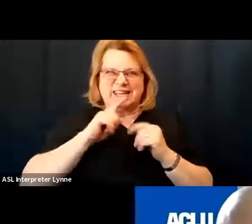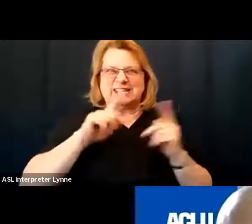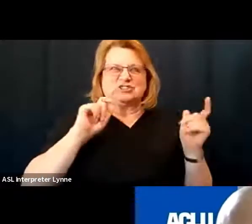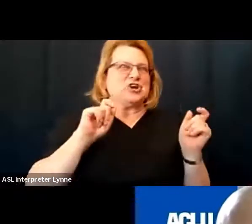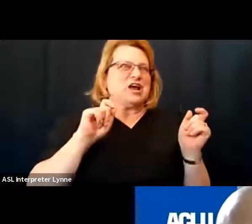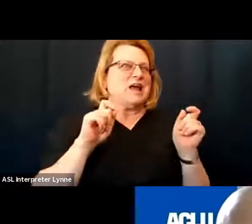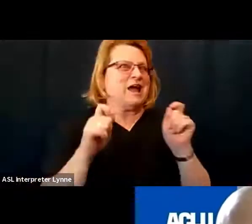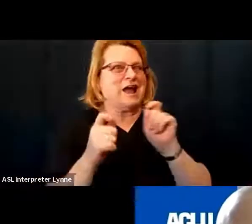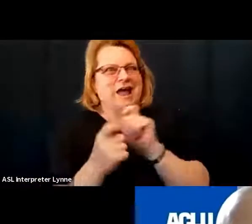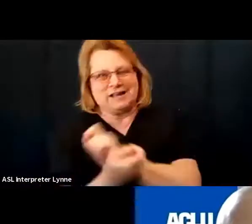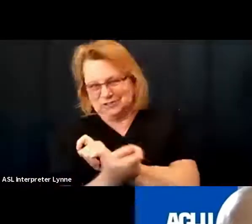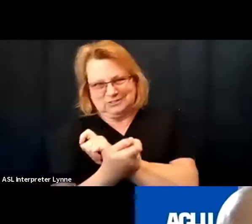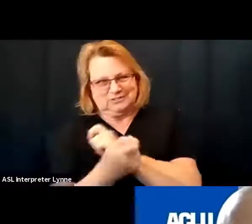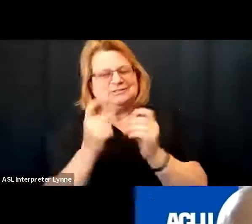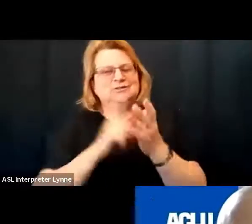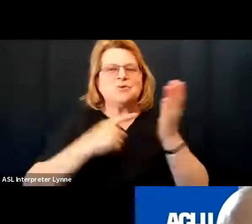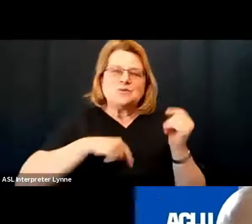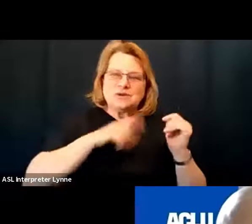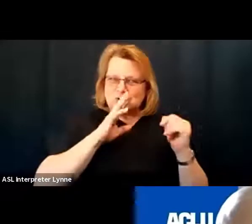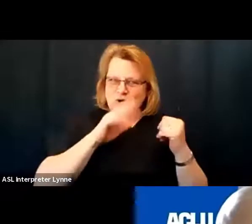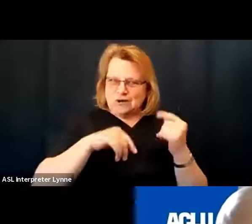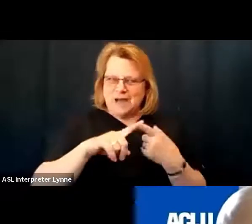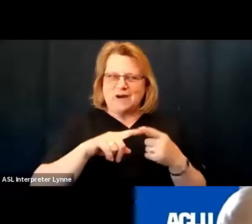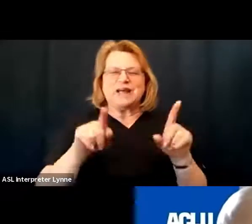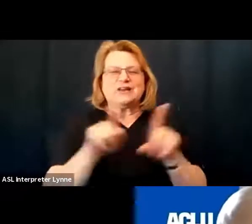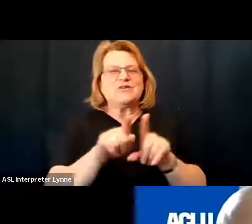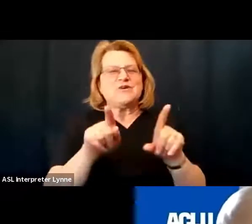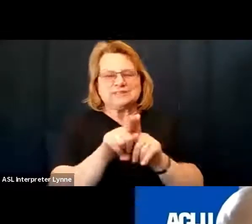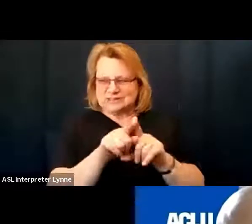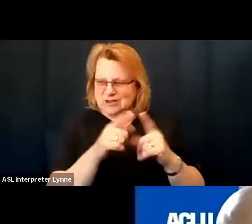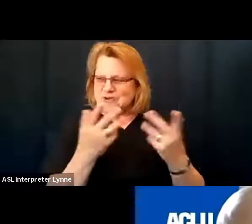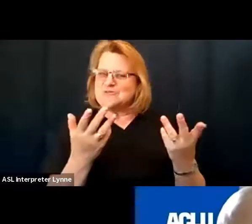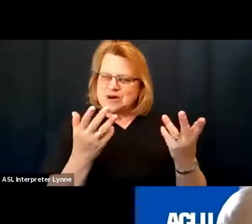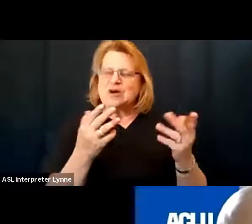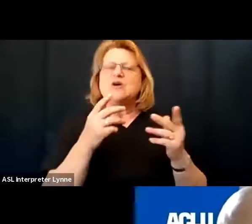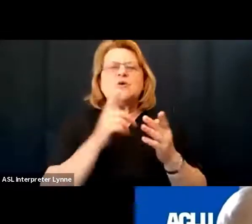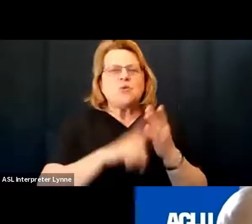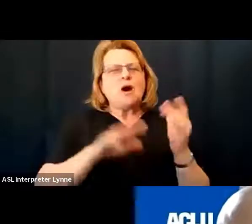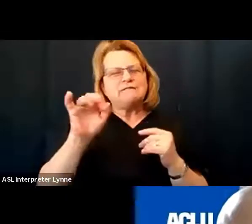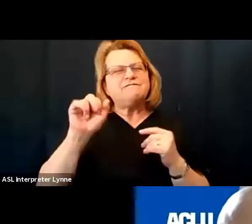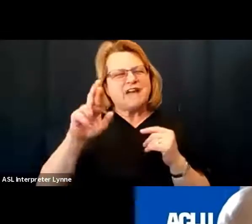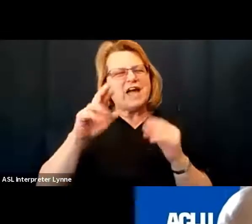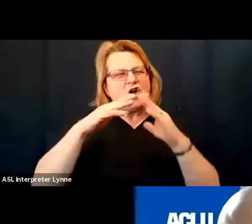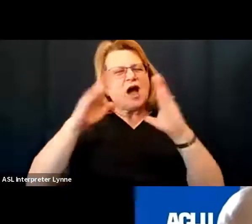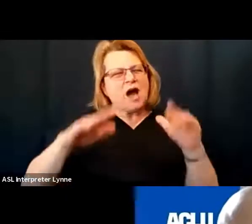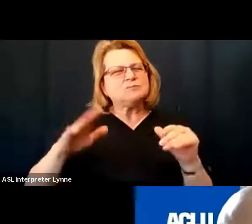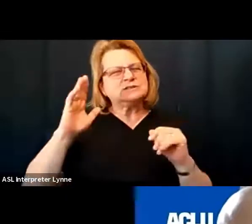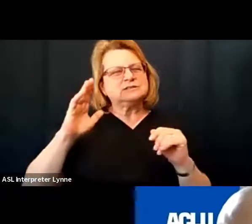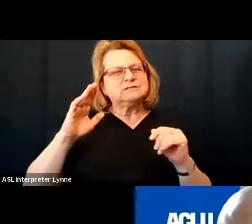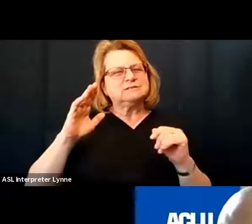about and the face of what fair housing is going to look like in the